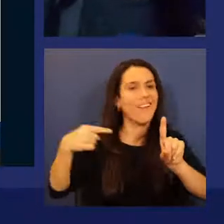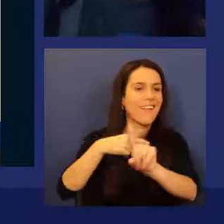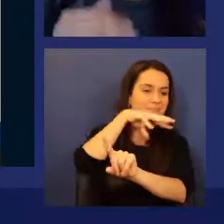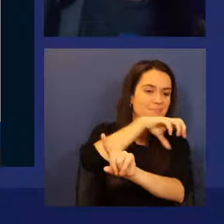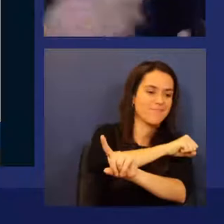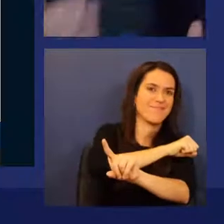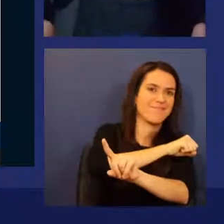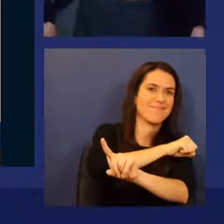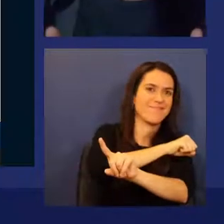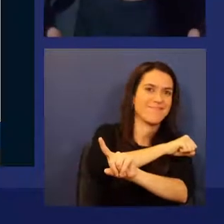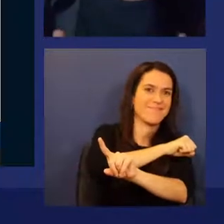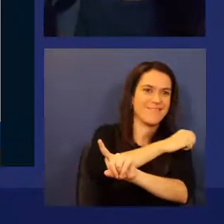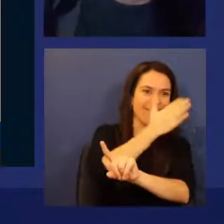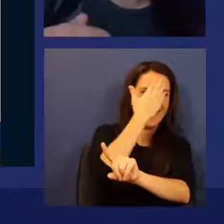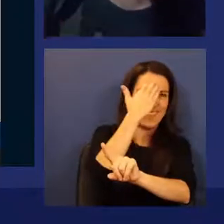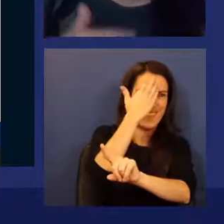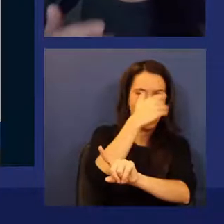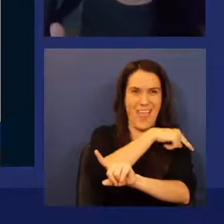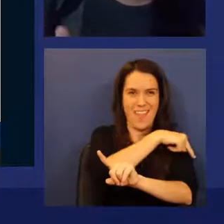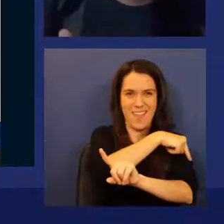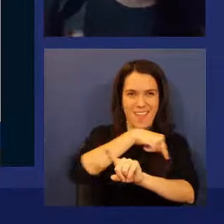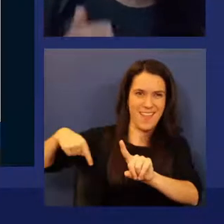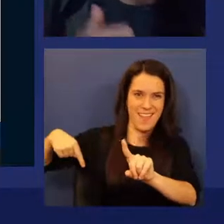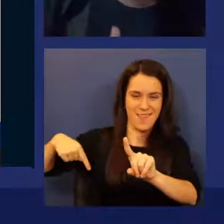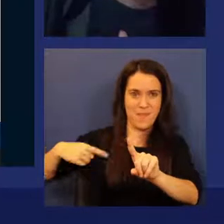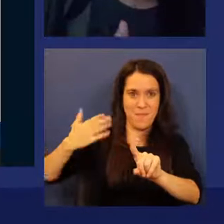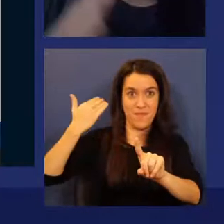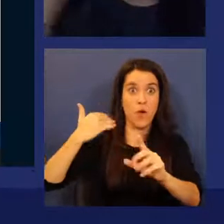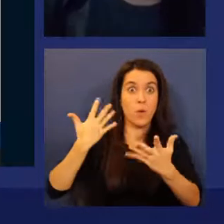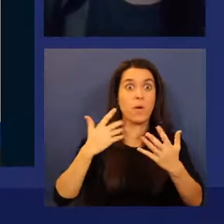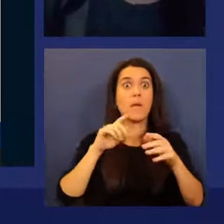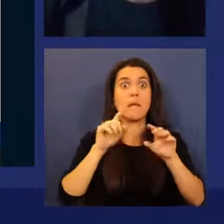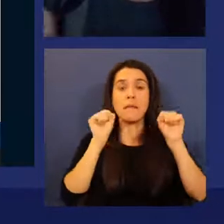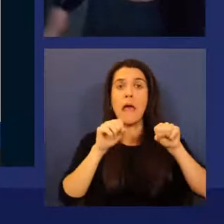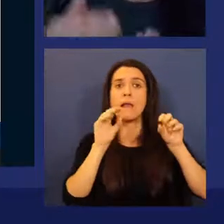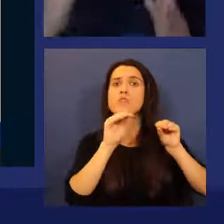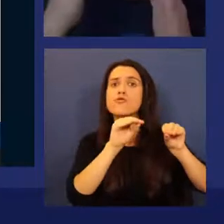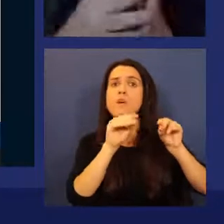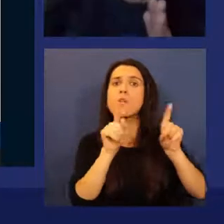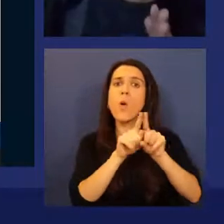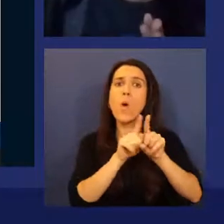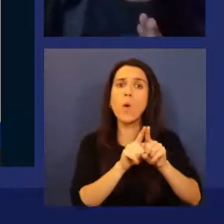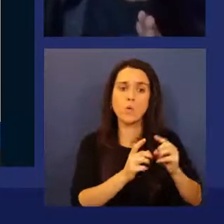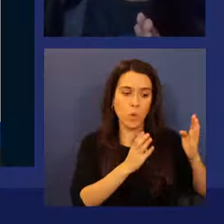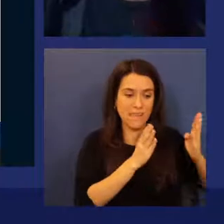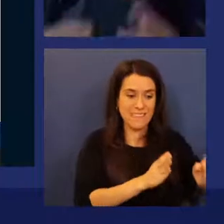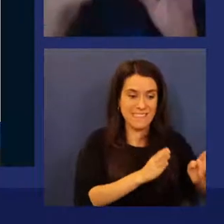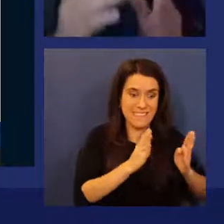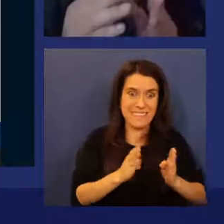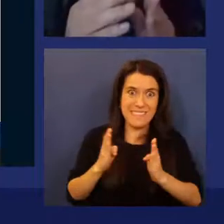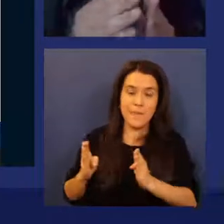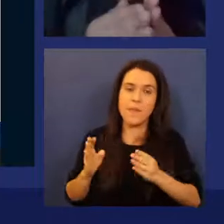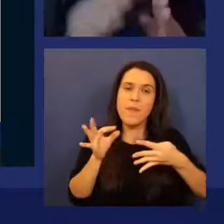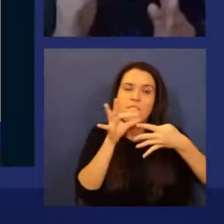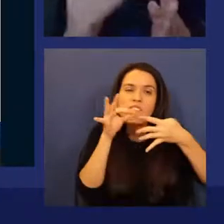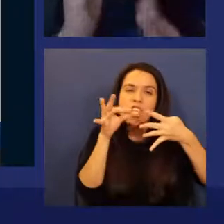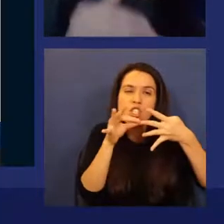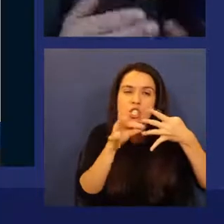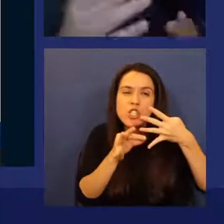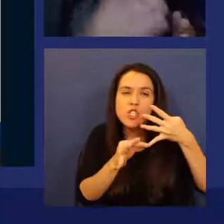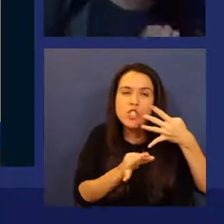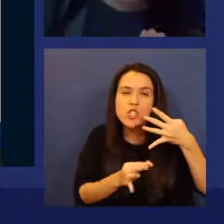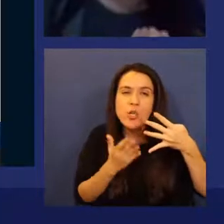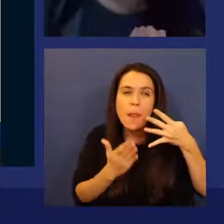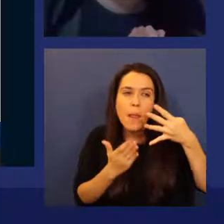truth. But in addition to that, you can train your model on gradients, right? On feature gradients. So you take a feature and